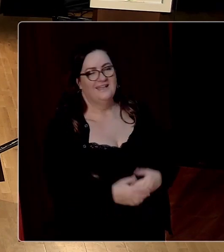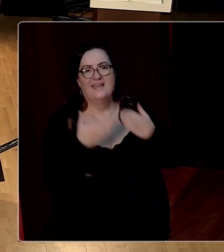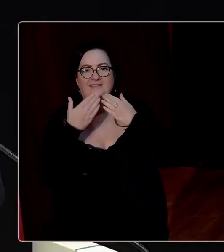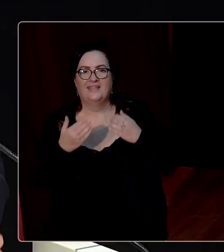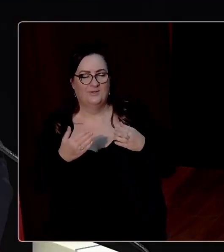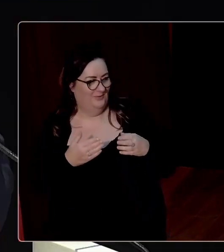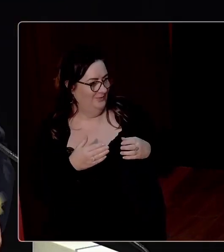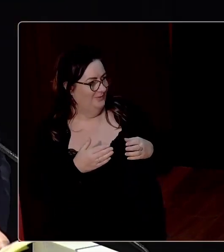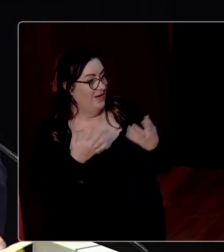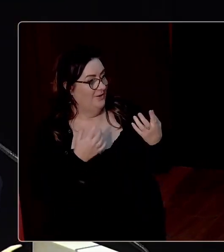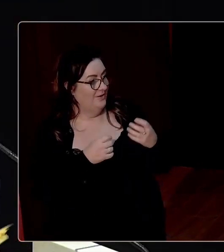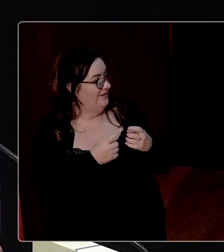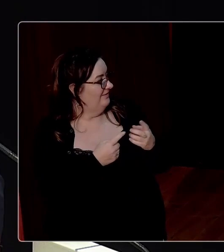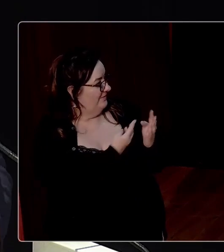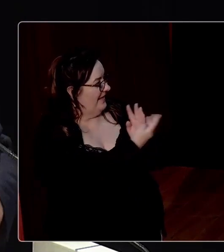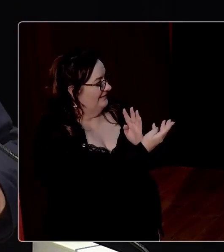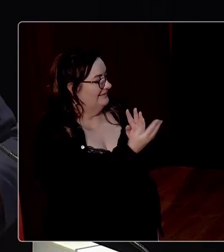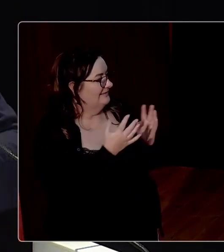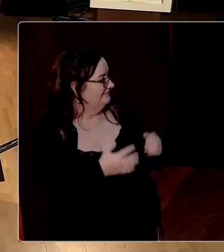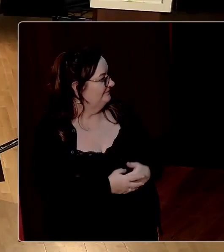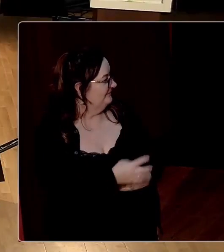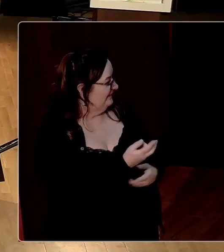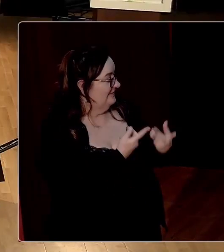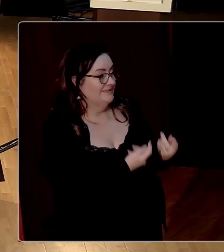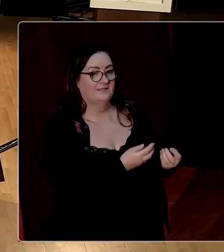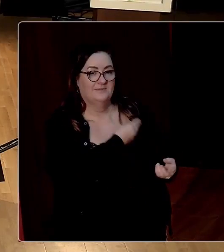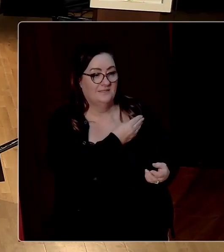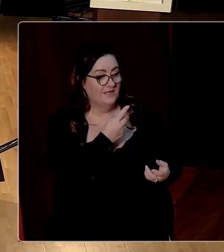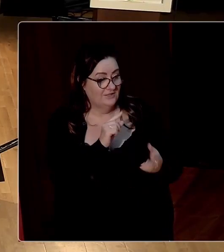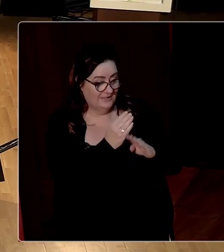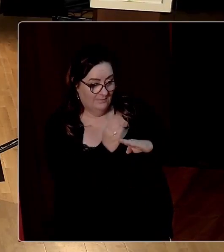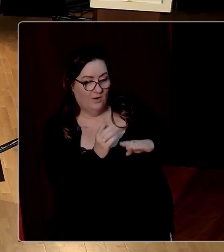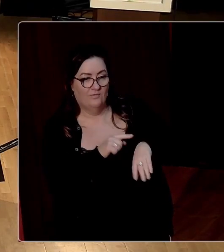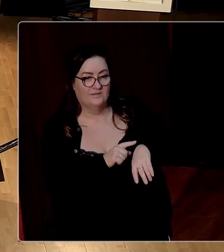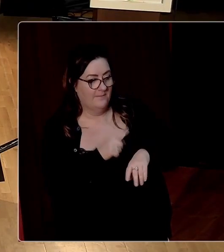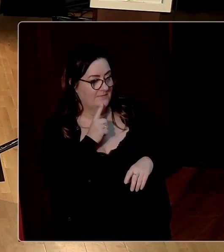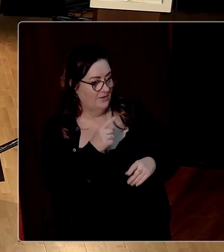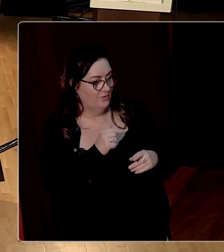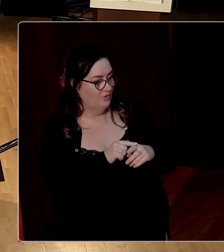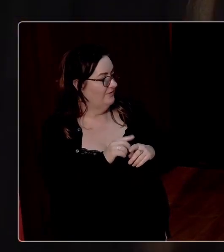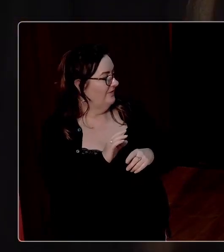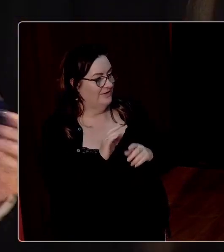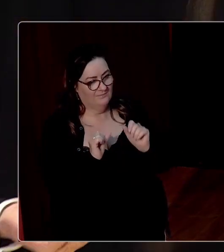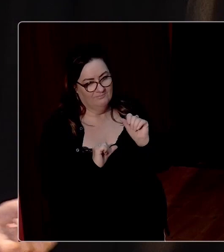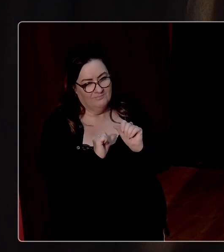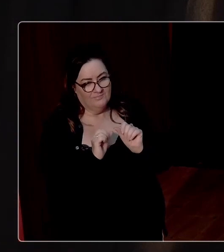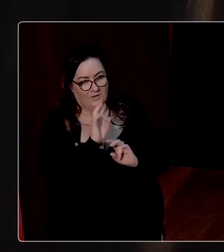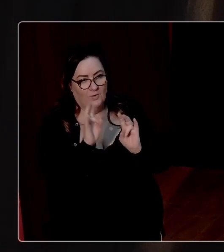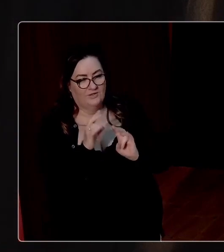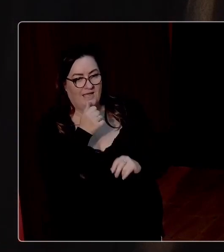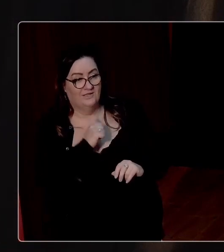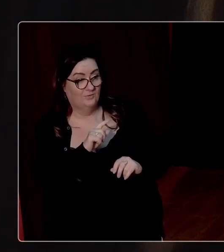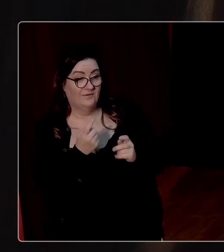Thank you, Joe, and I'll invite you to join the rest of our panellists here. We are just slightly over time, so I'm going to do a curtailed question and answer session. There's